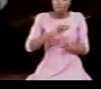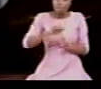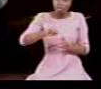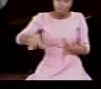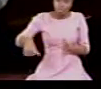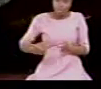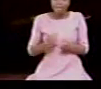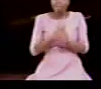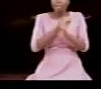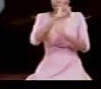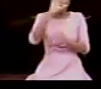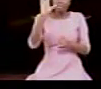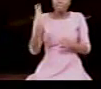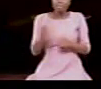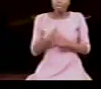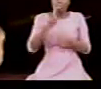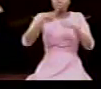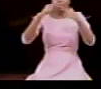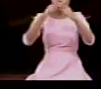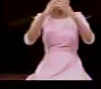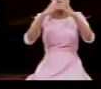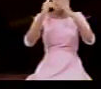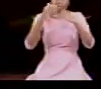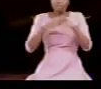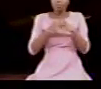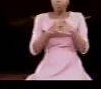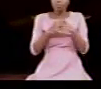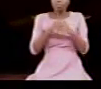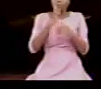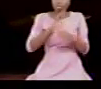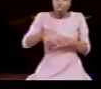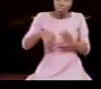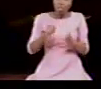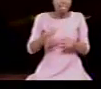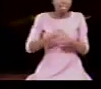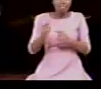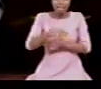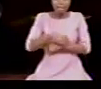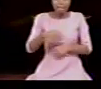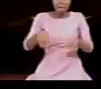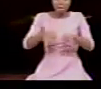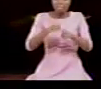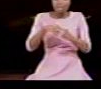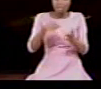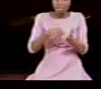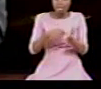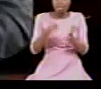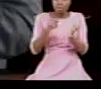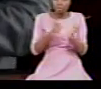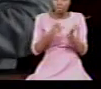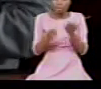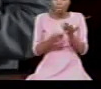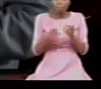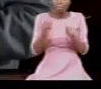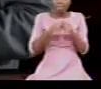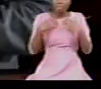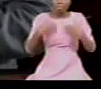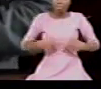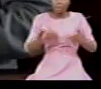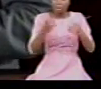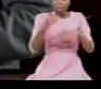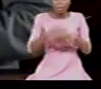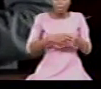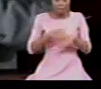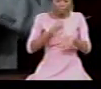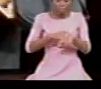You're sowing light. You go to heaven. We're sowing every day. Even here on retreat, we're sowing. Everybody come back by